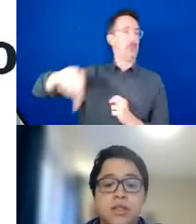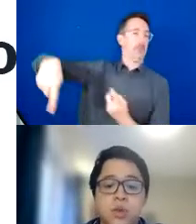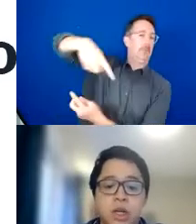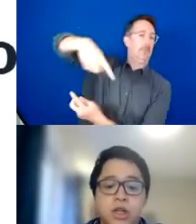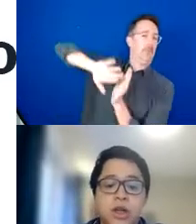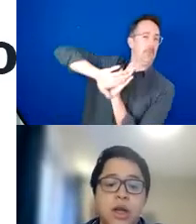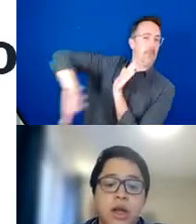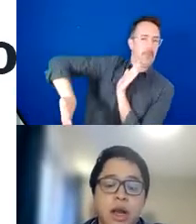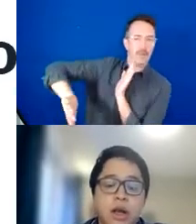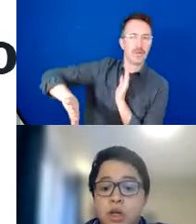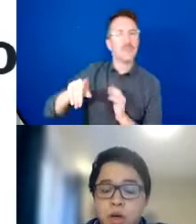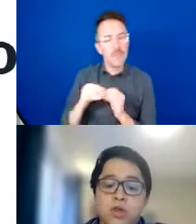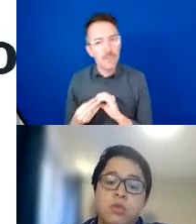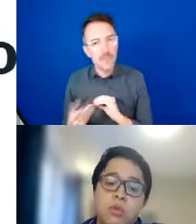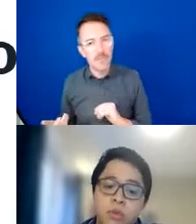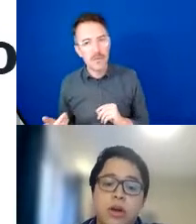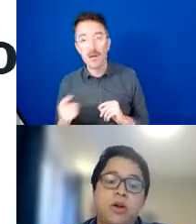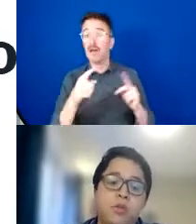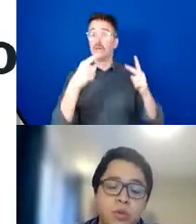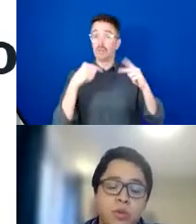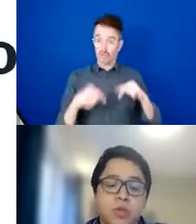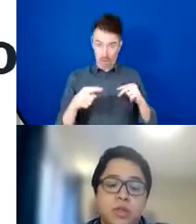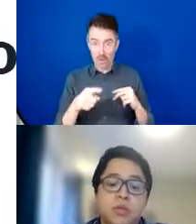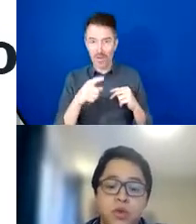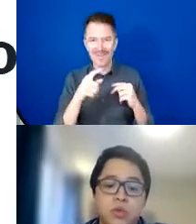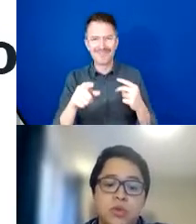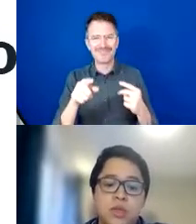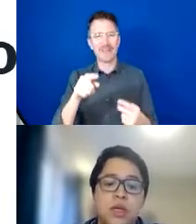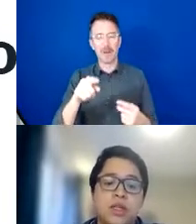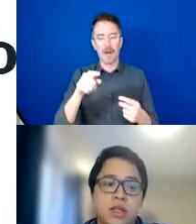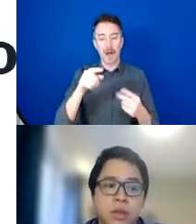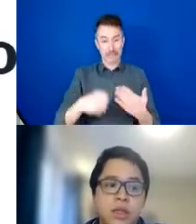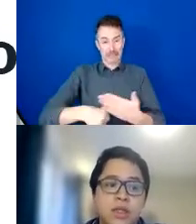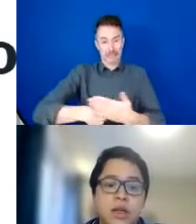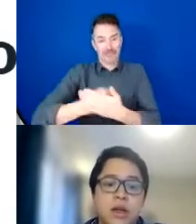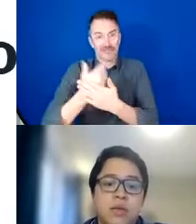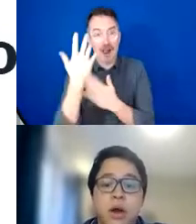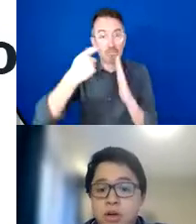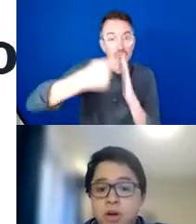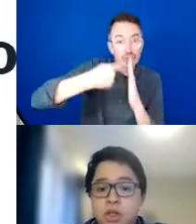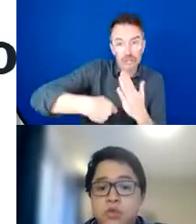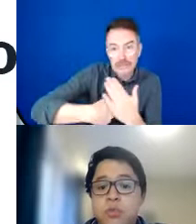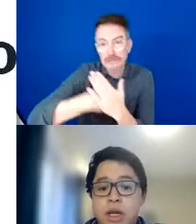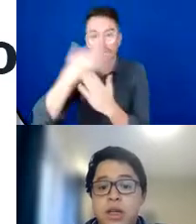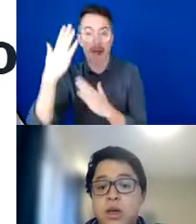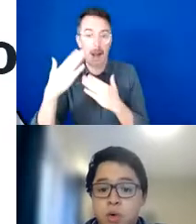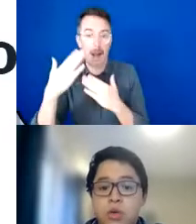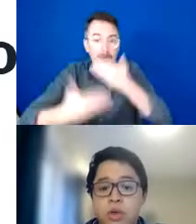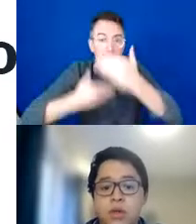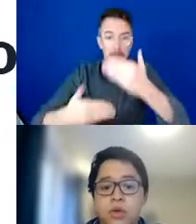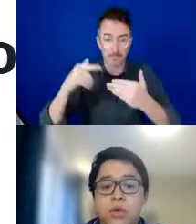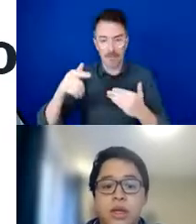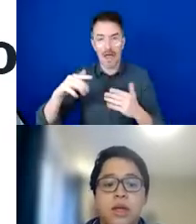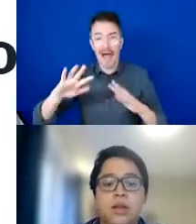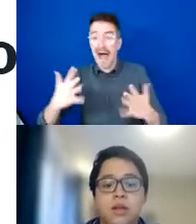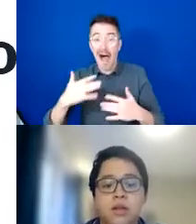this situation, and we are trying to implement better and more resources, more tools so that we can deal with this, power differentials remain at the core of what